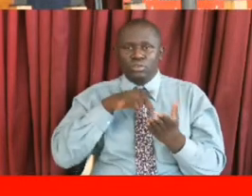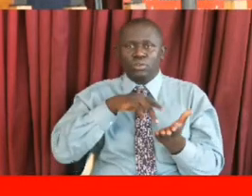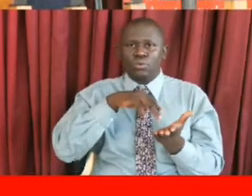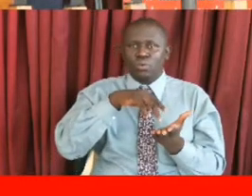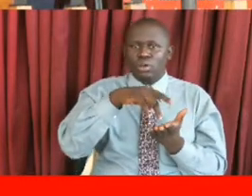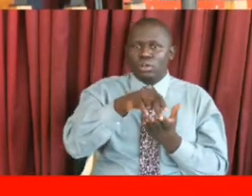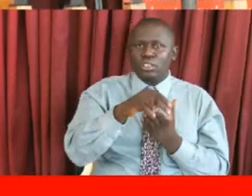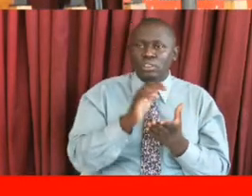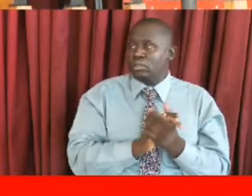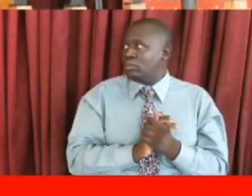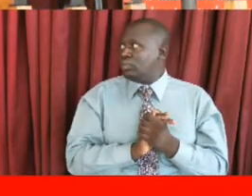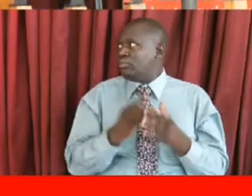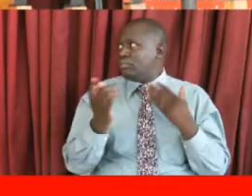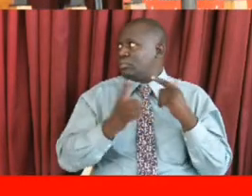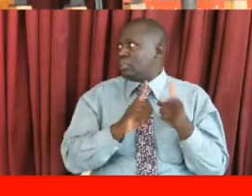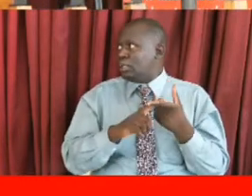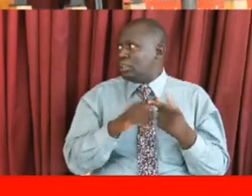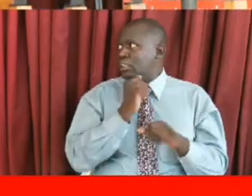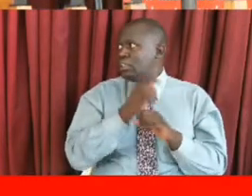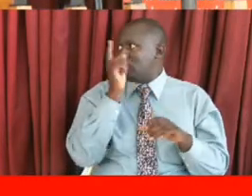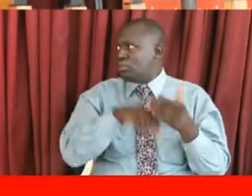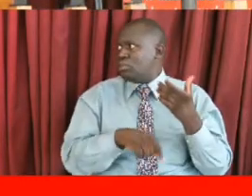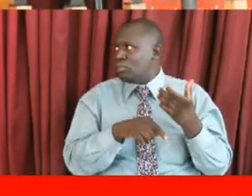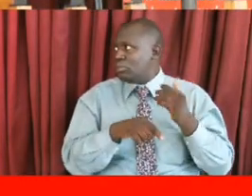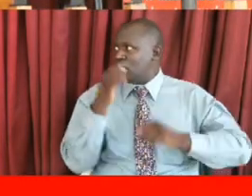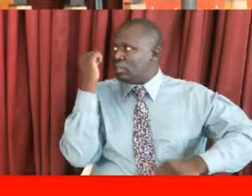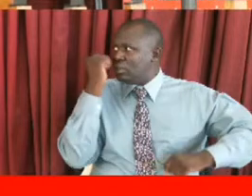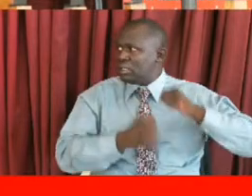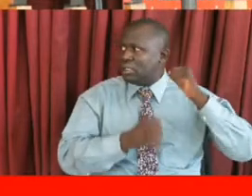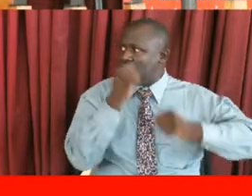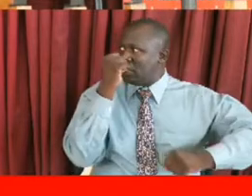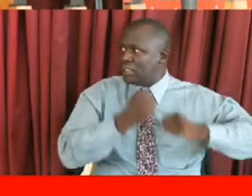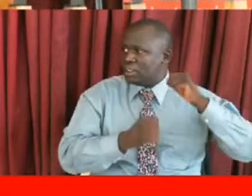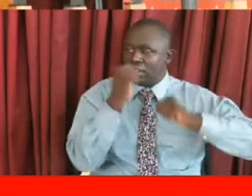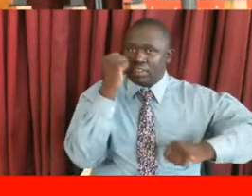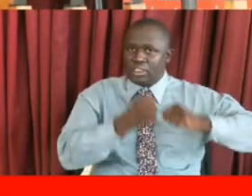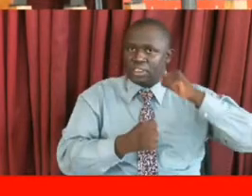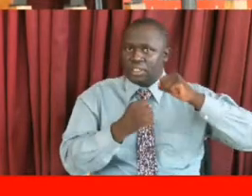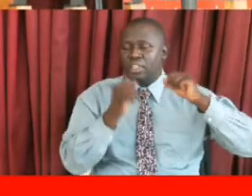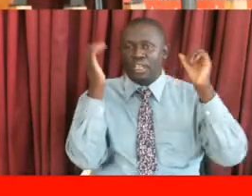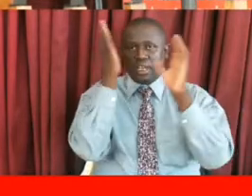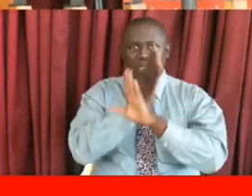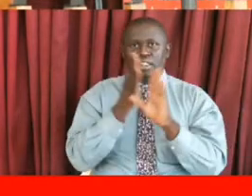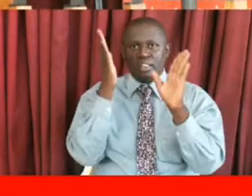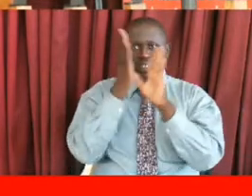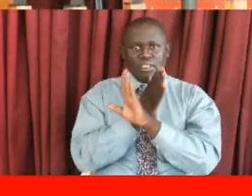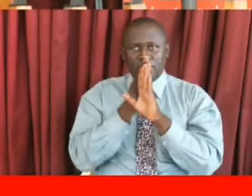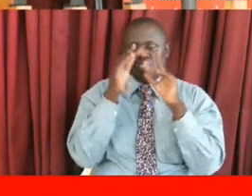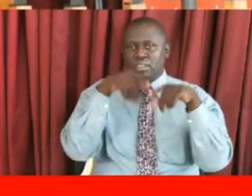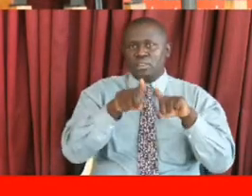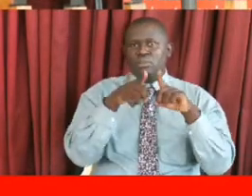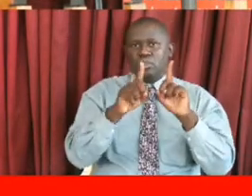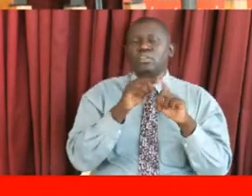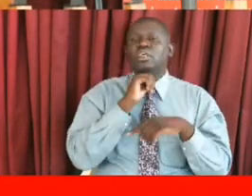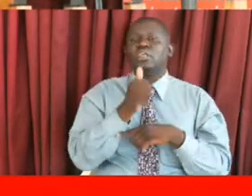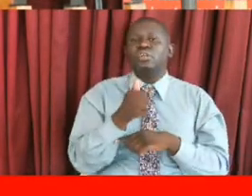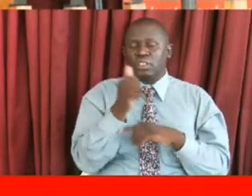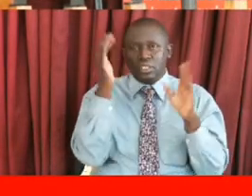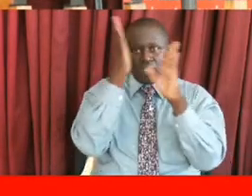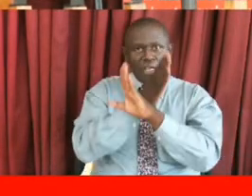walking then they ran and they hid themselves they didn't hide from The